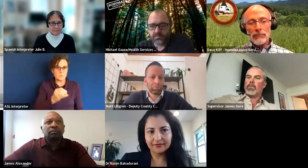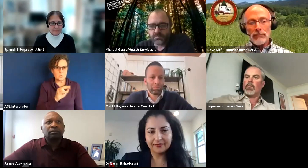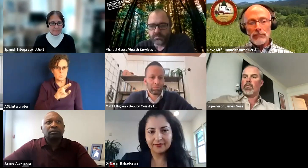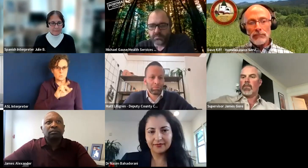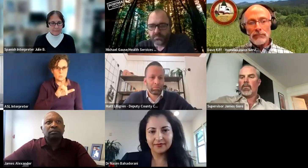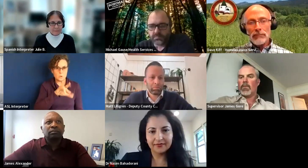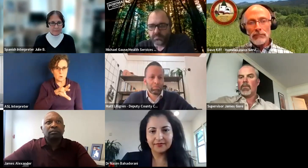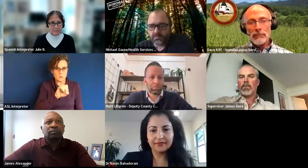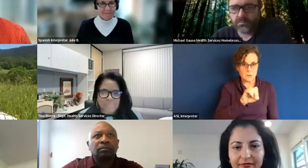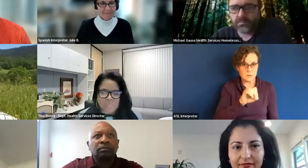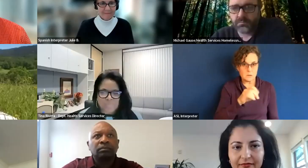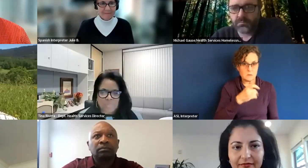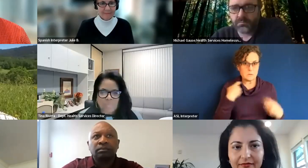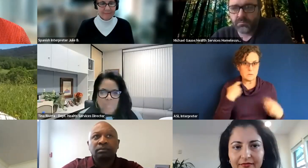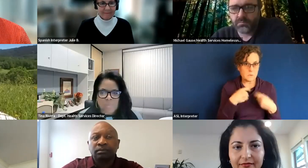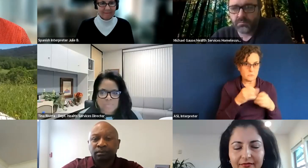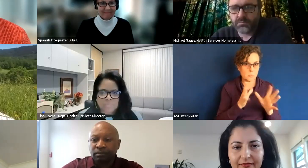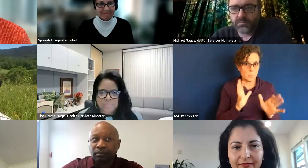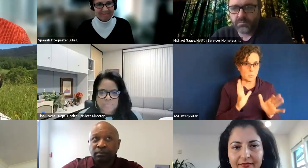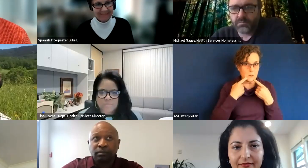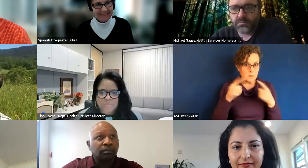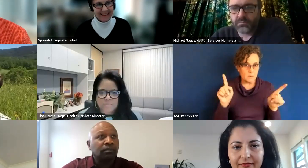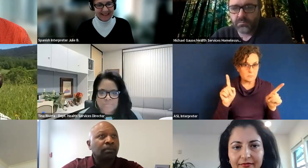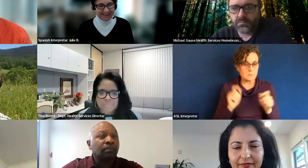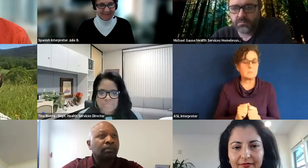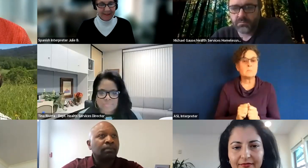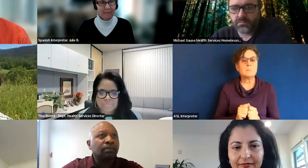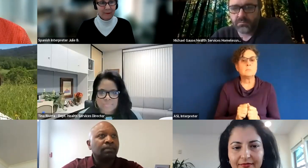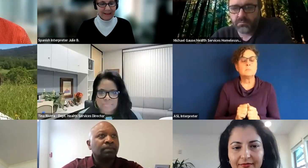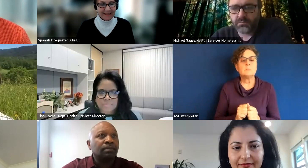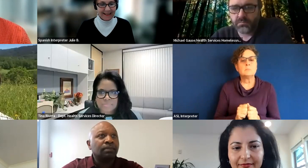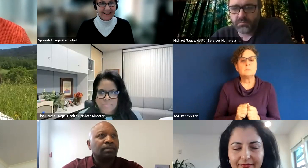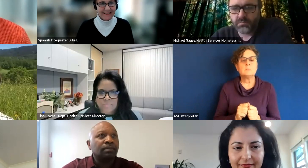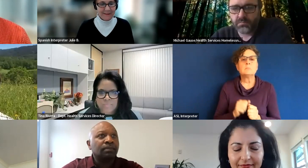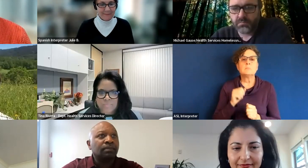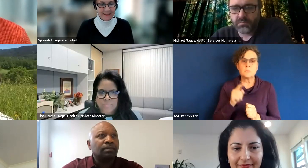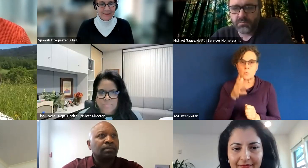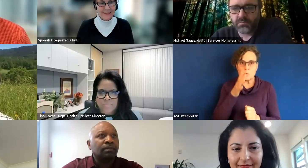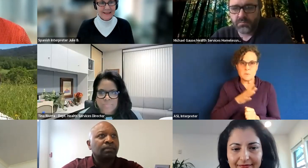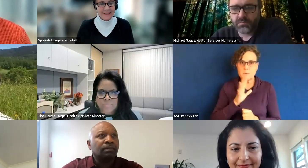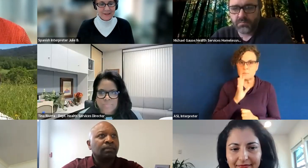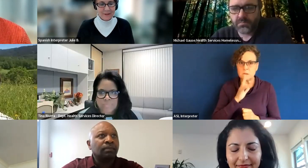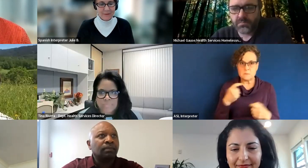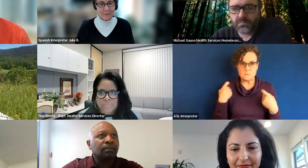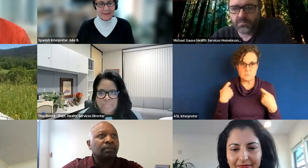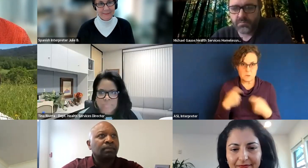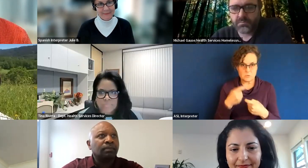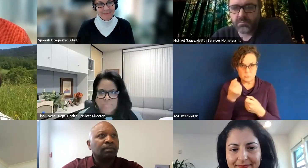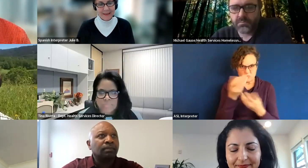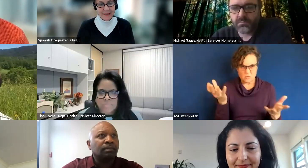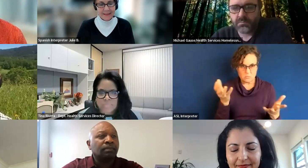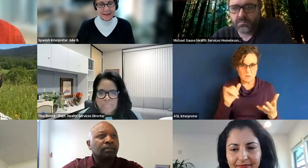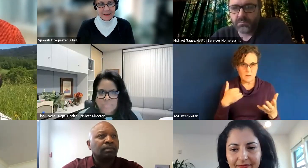Spanish-speaking viewers. Julie. Thank you. Muy buenas tardes y bienvenidos a la sesión